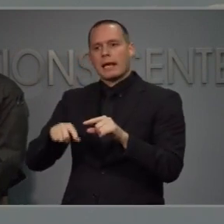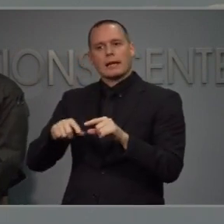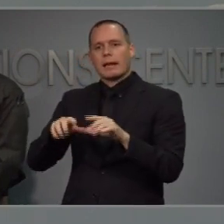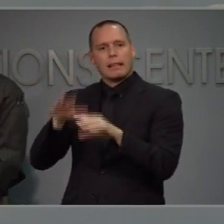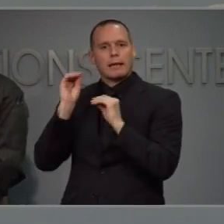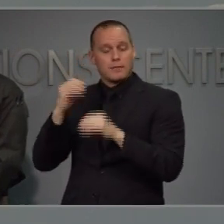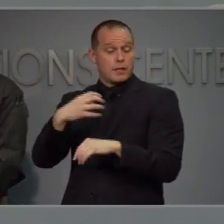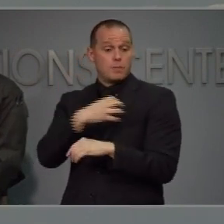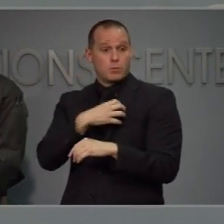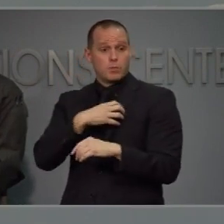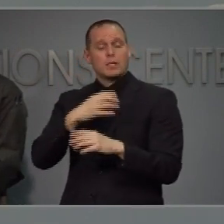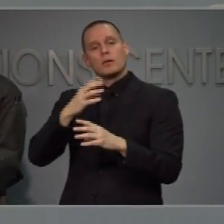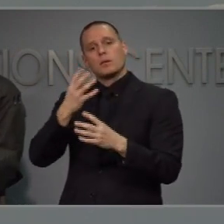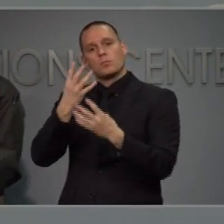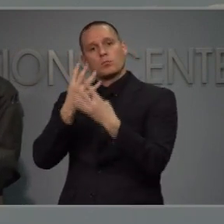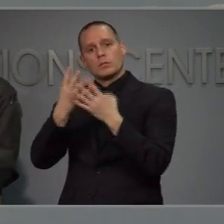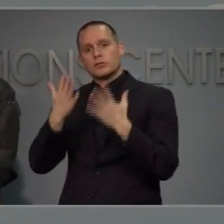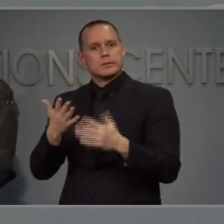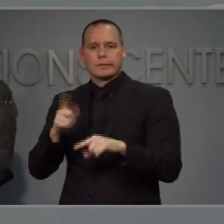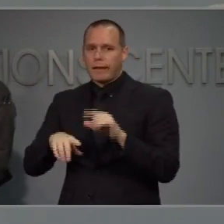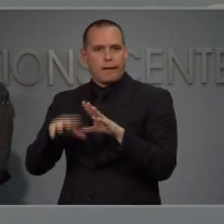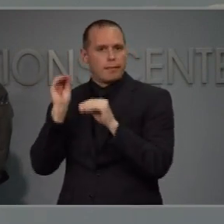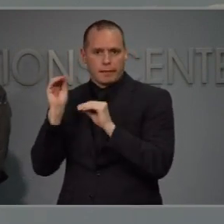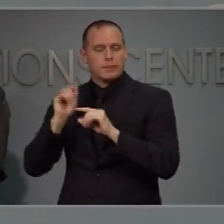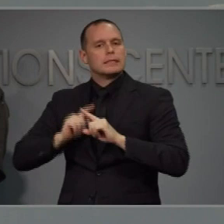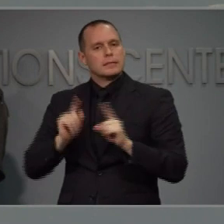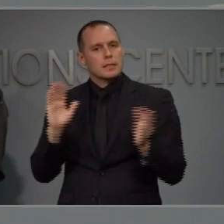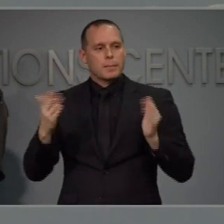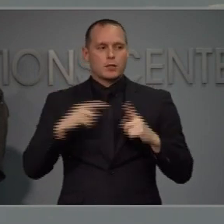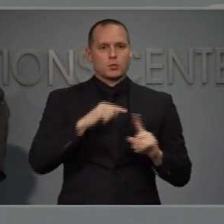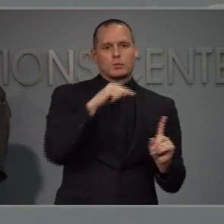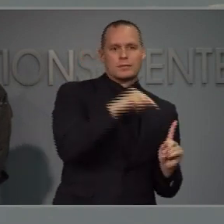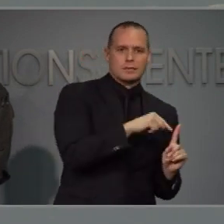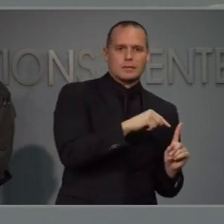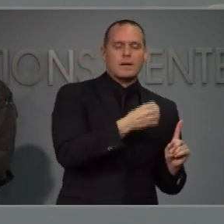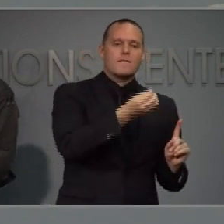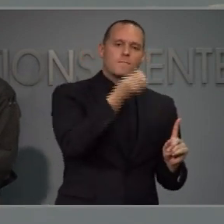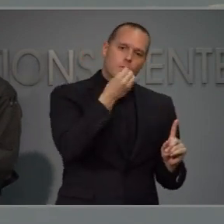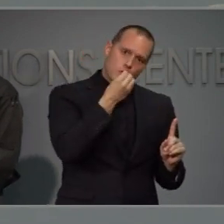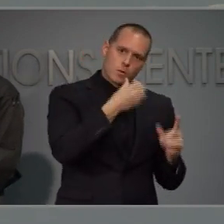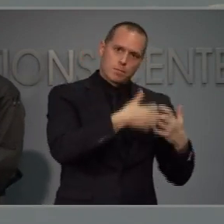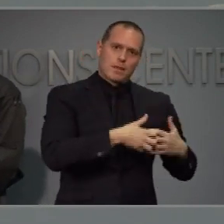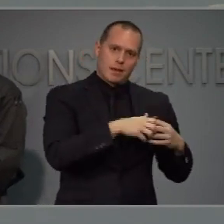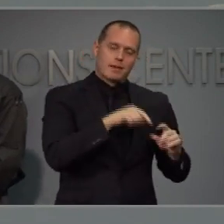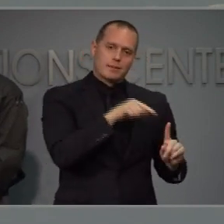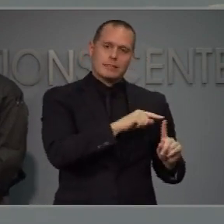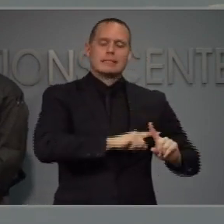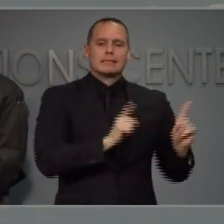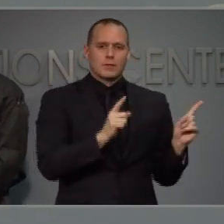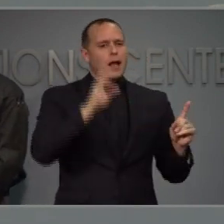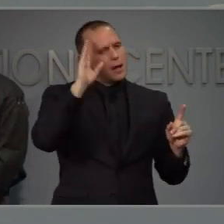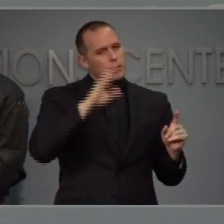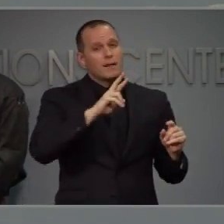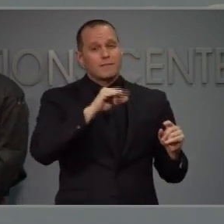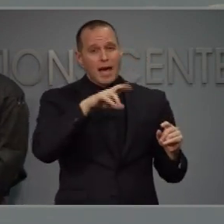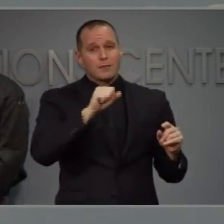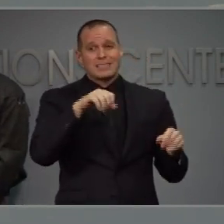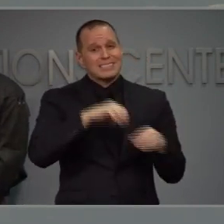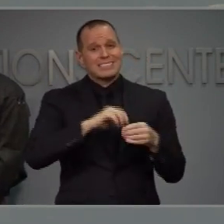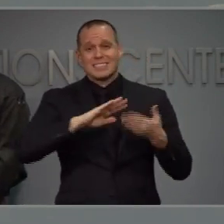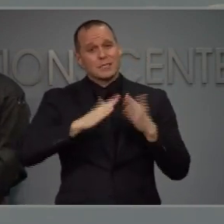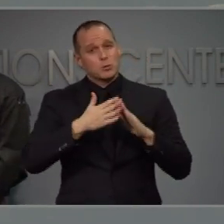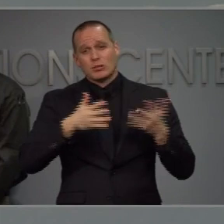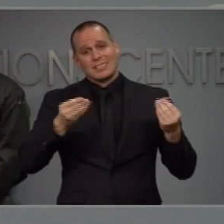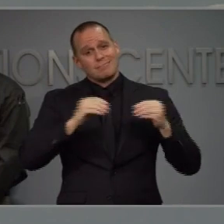folks don't leave, which is different than in the food plant. We know that the virus is spreading in our communities.